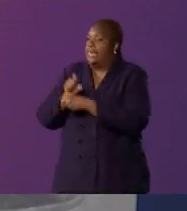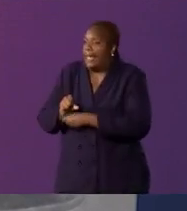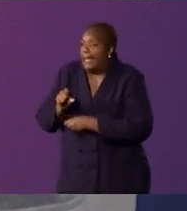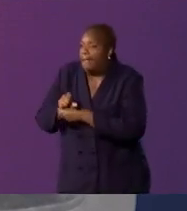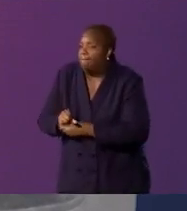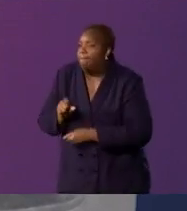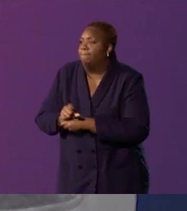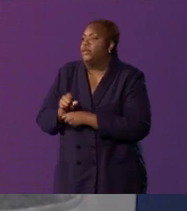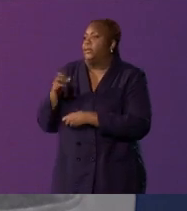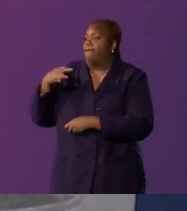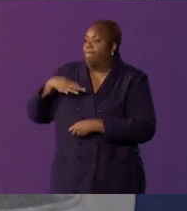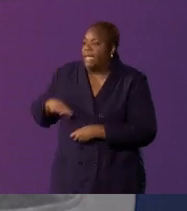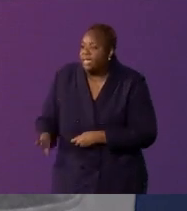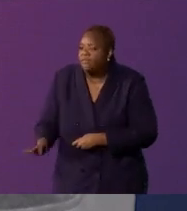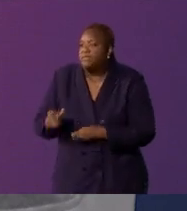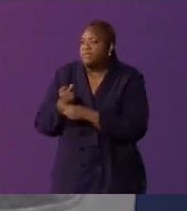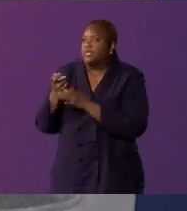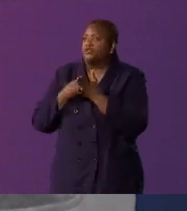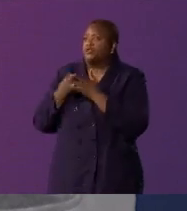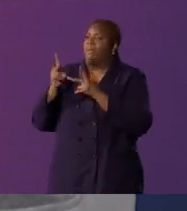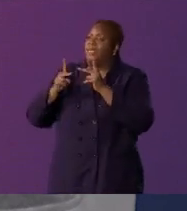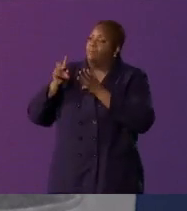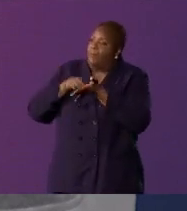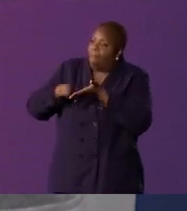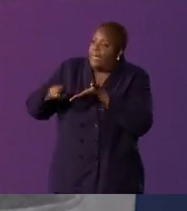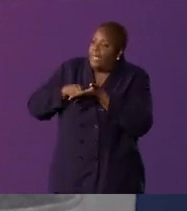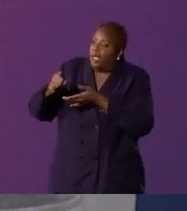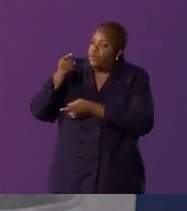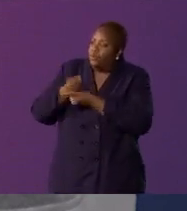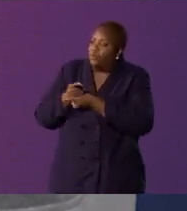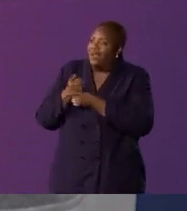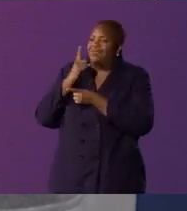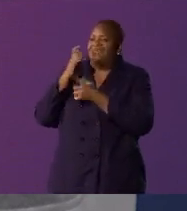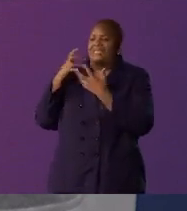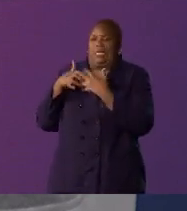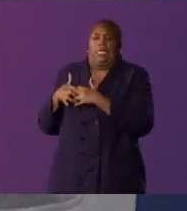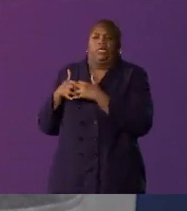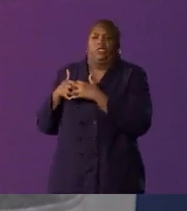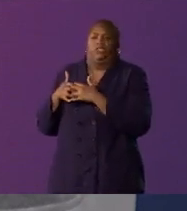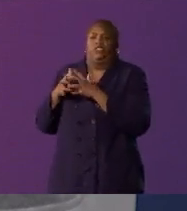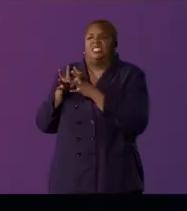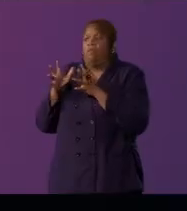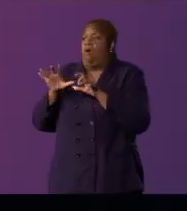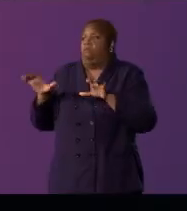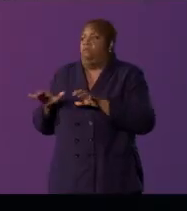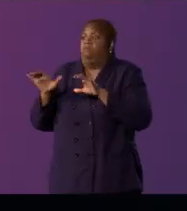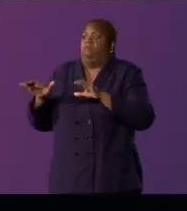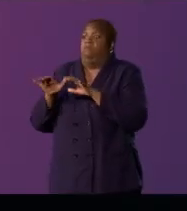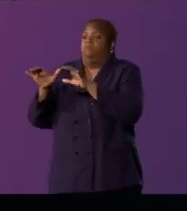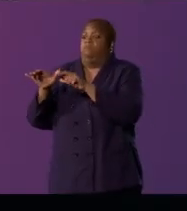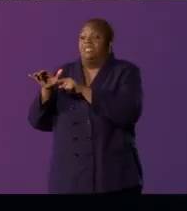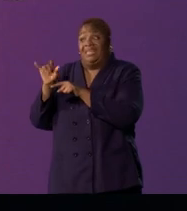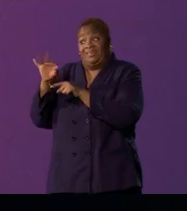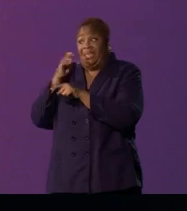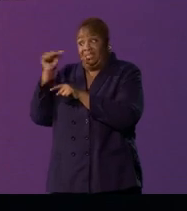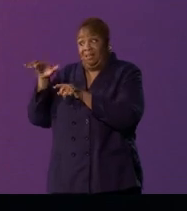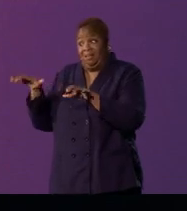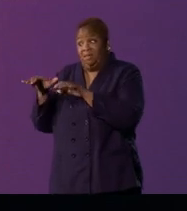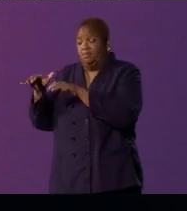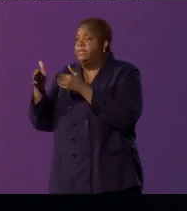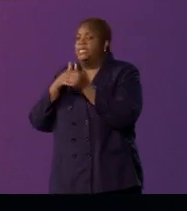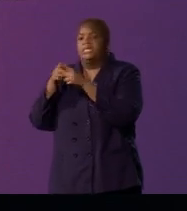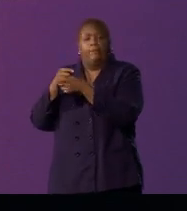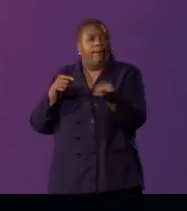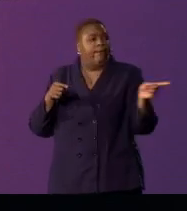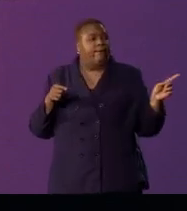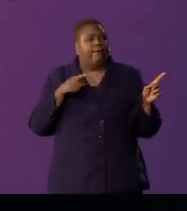and benefits, making sure that people are paid right. Think of it as the engine room work. There's a lot to be done. Because if that's not done, it doesn't matter what you do